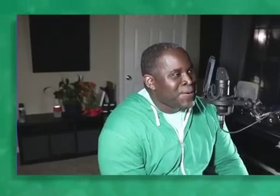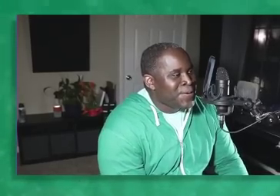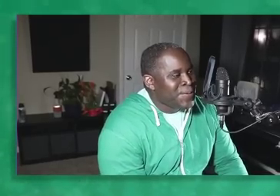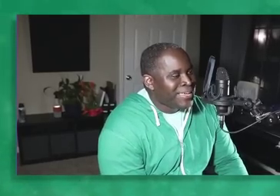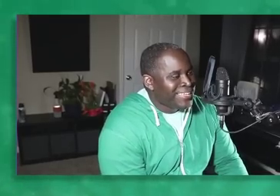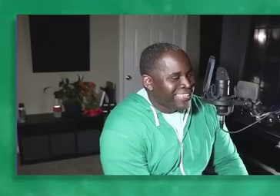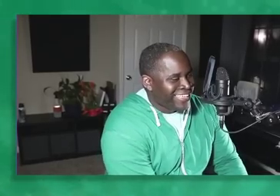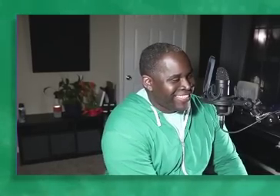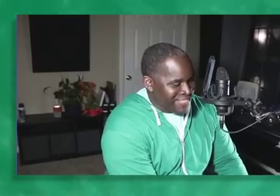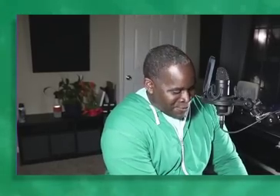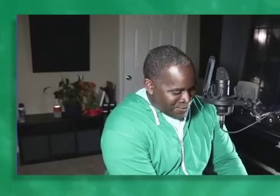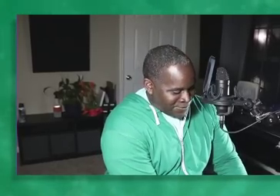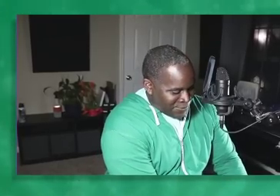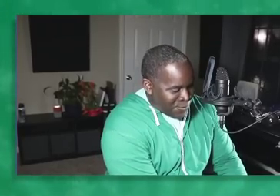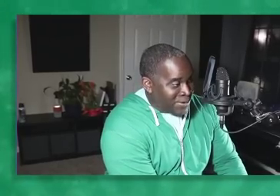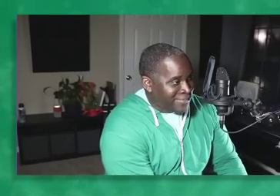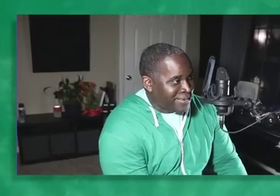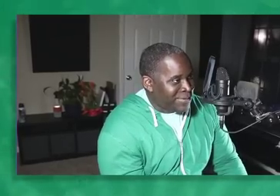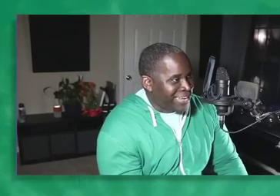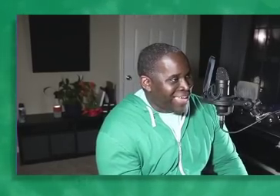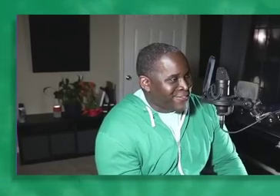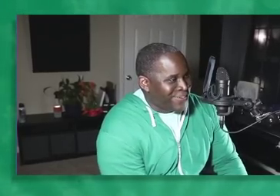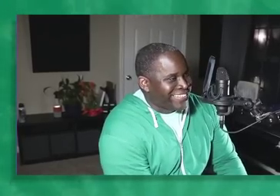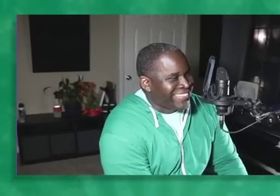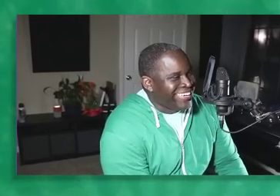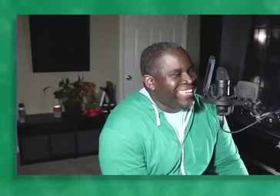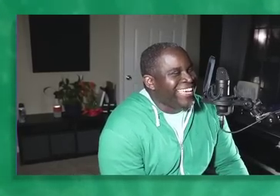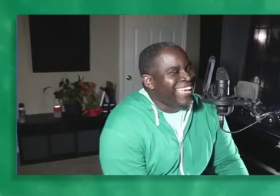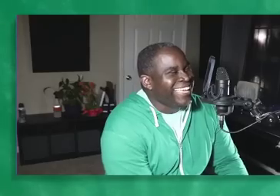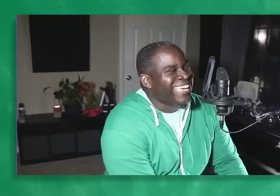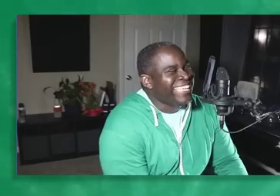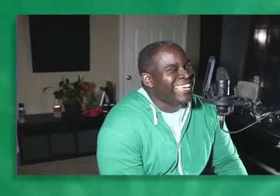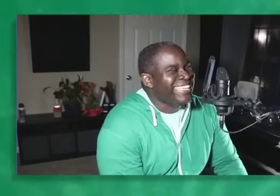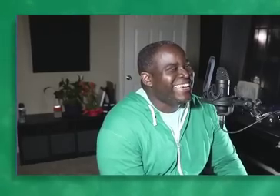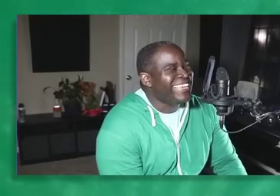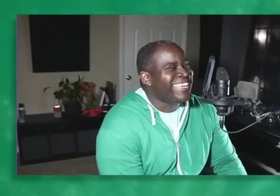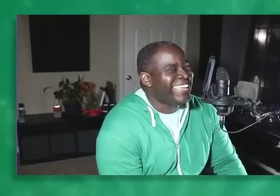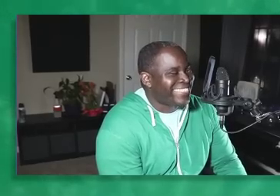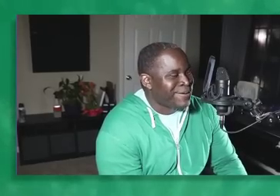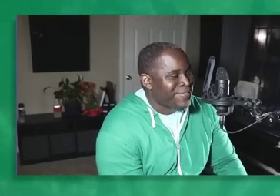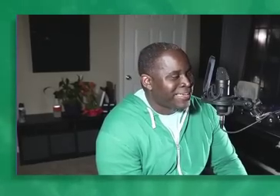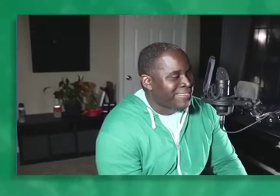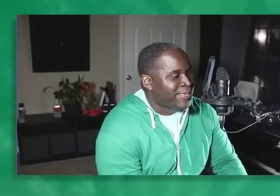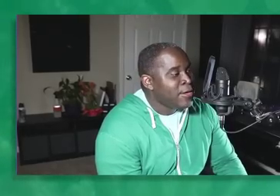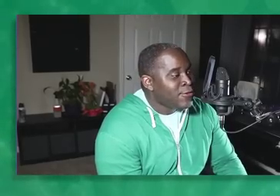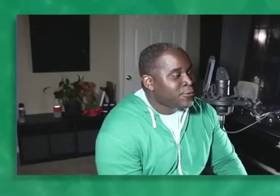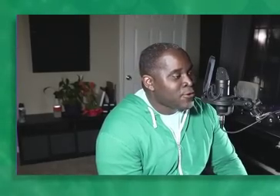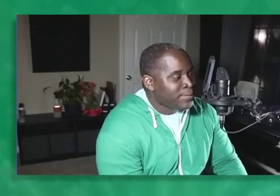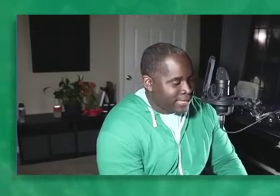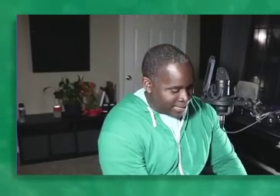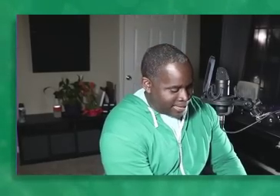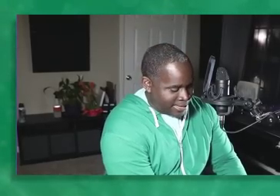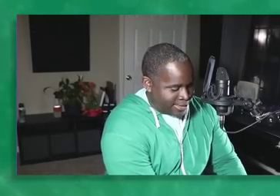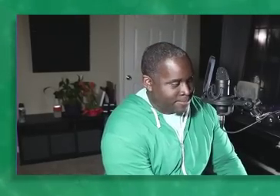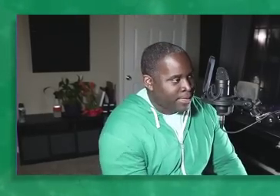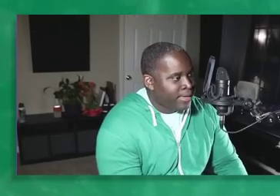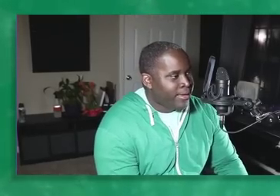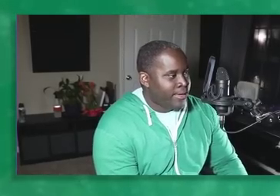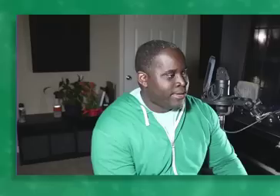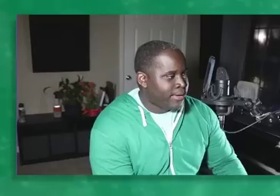So there is always going to be an asterisk. It's everything I say. So normally,